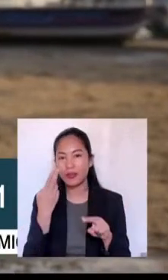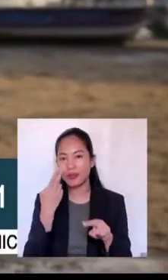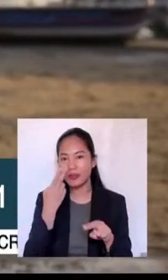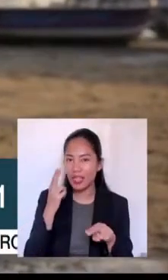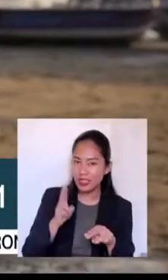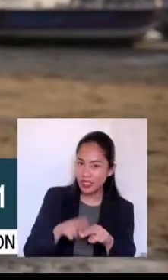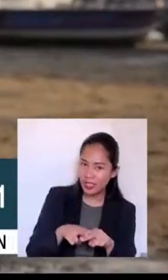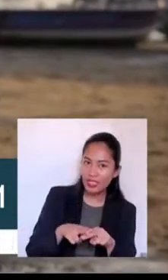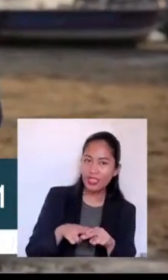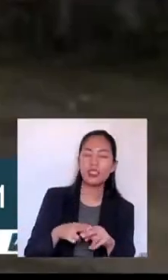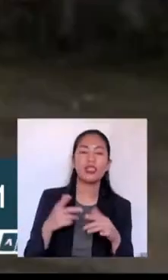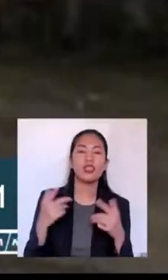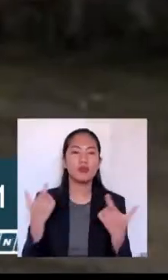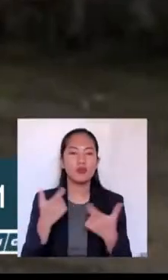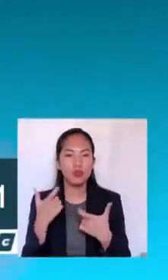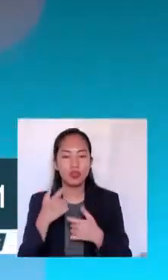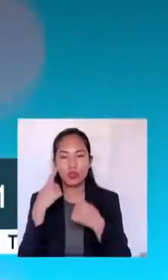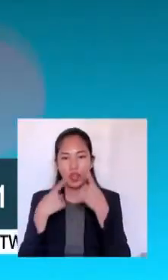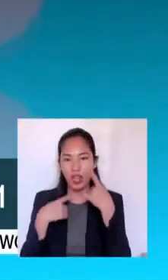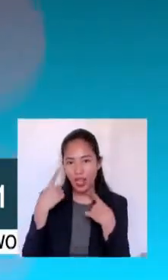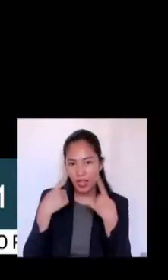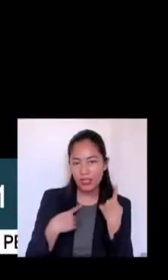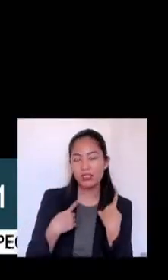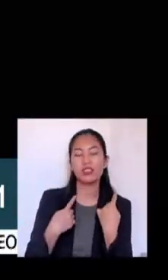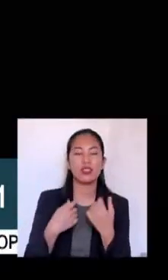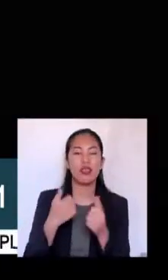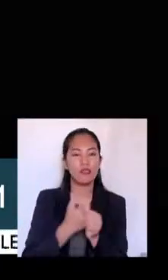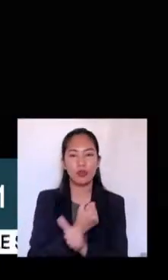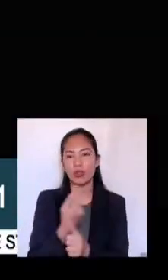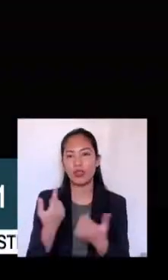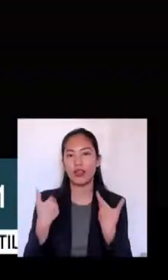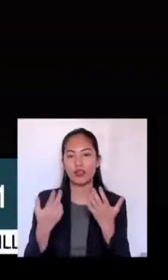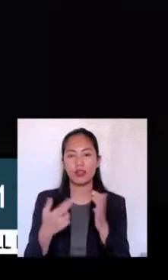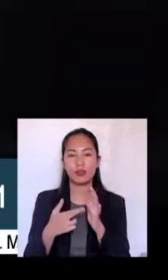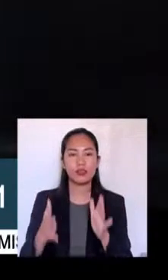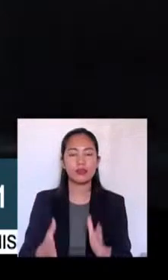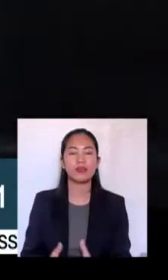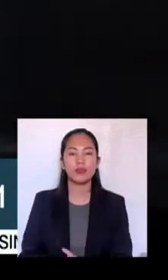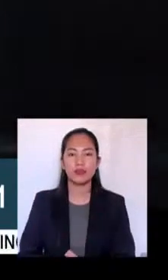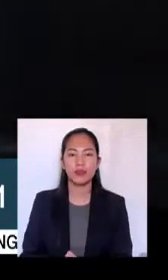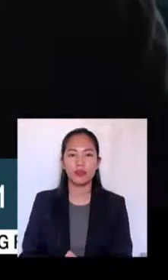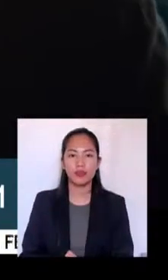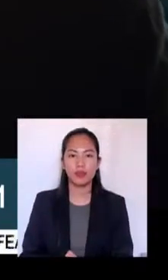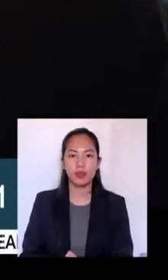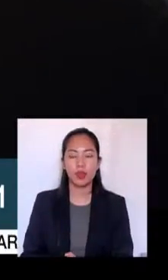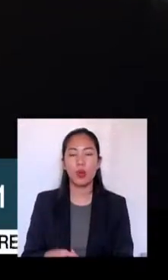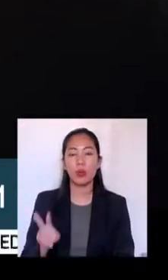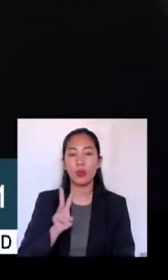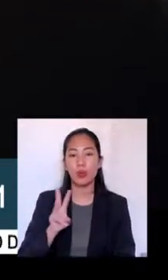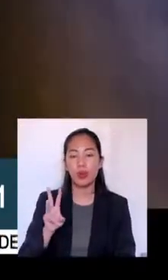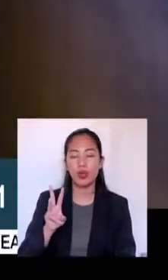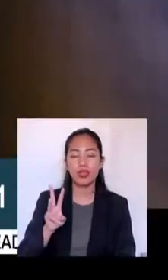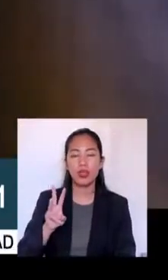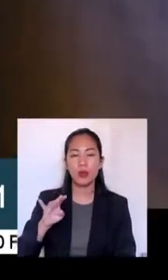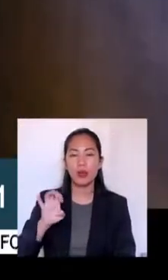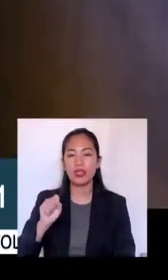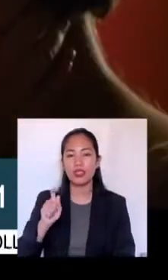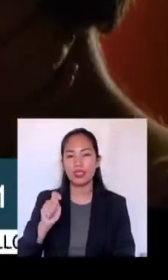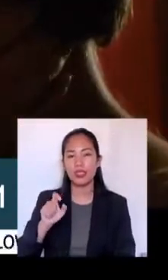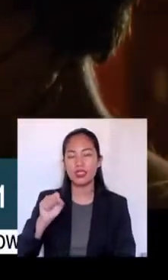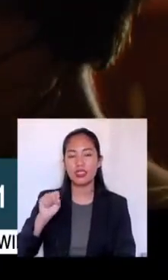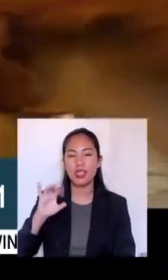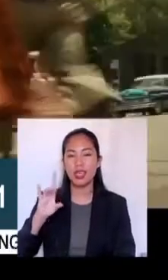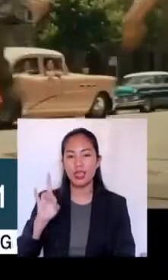masterpiece where everyone's represented. Three. West Side Story. I love the 1961 classic, but Steven